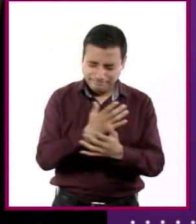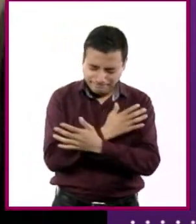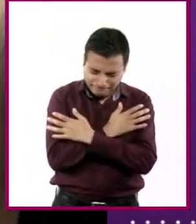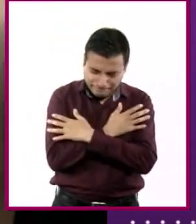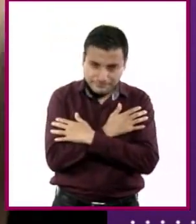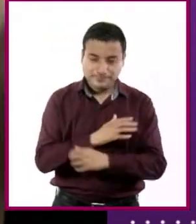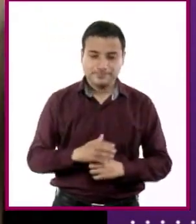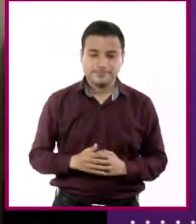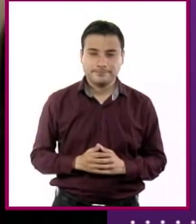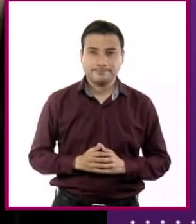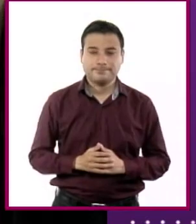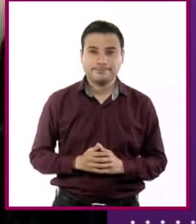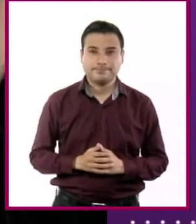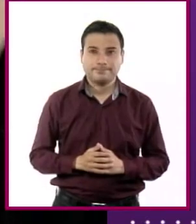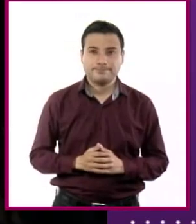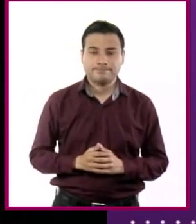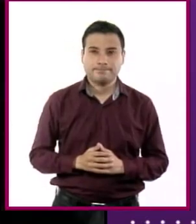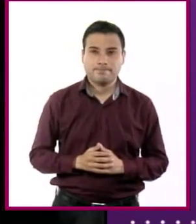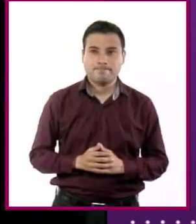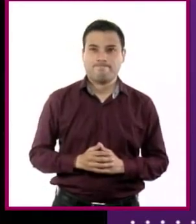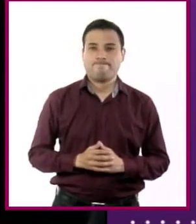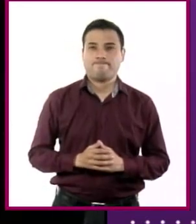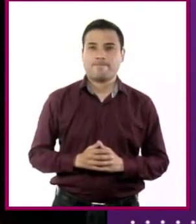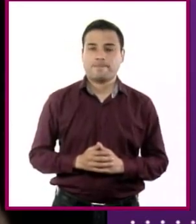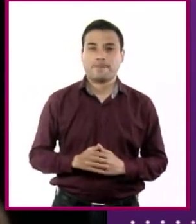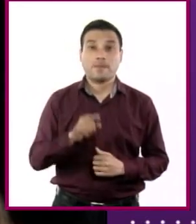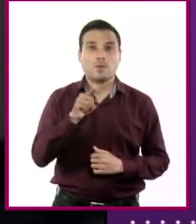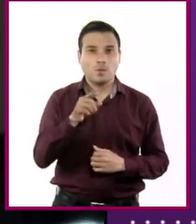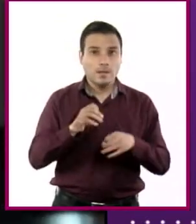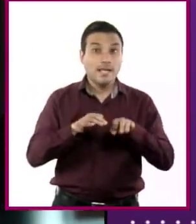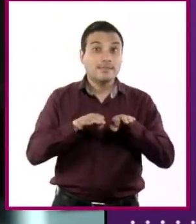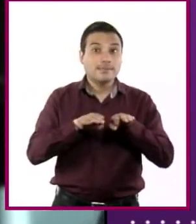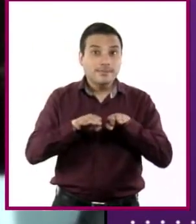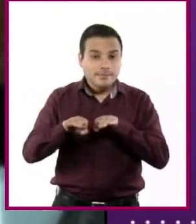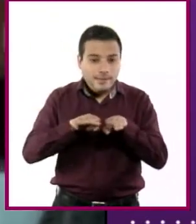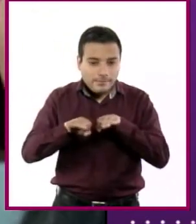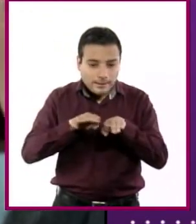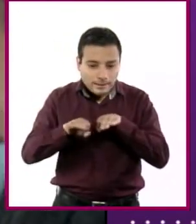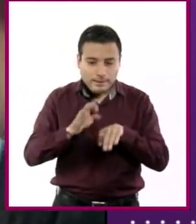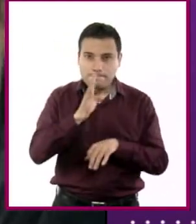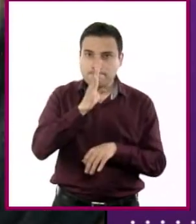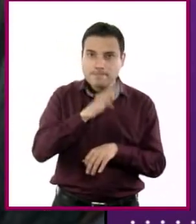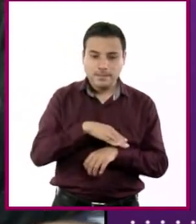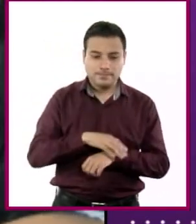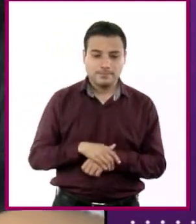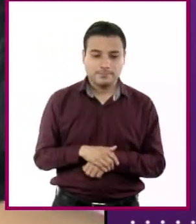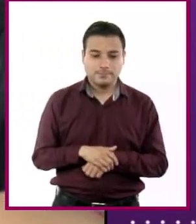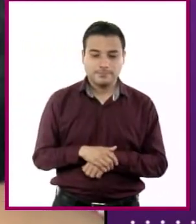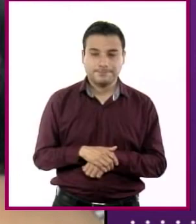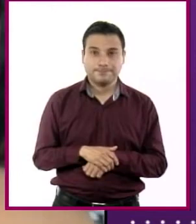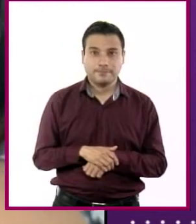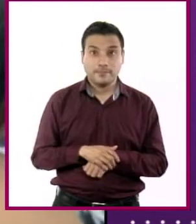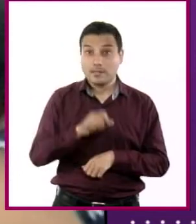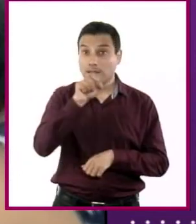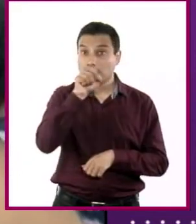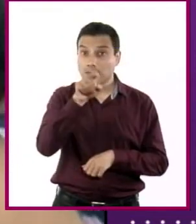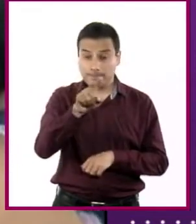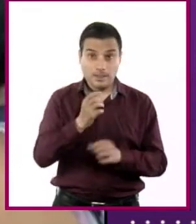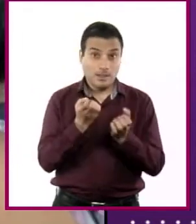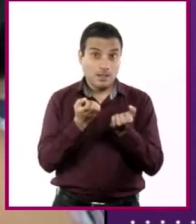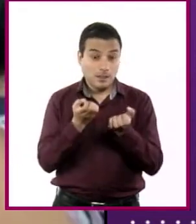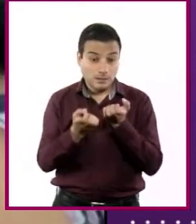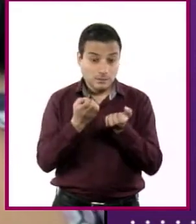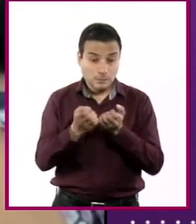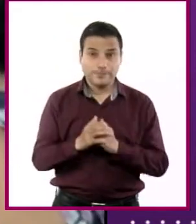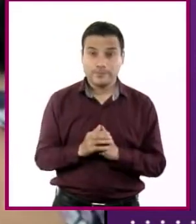I believe you have the wrong idea about working, Miss Tree. We are also going to do exercise. And